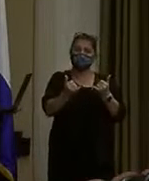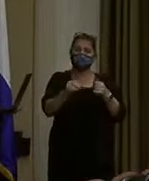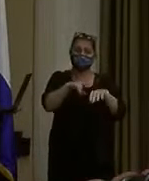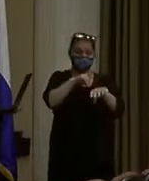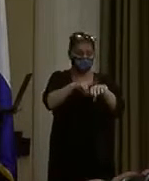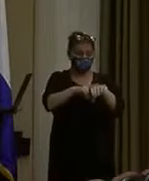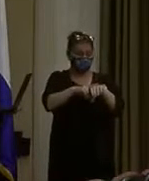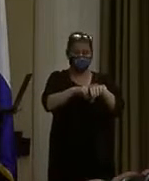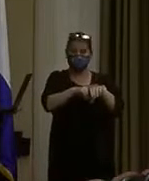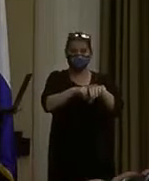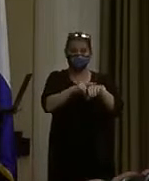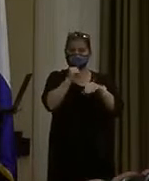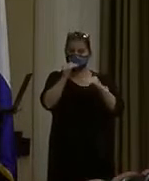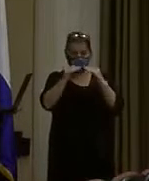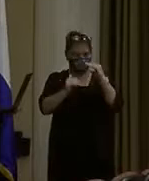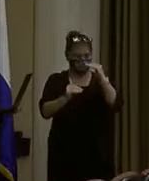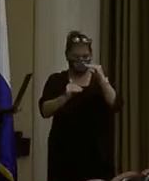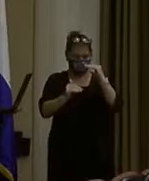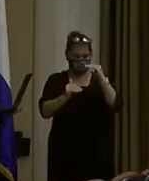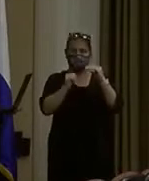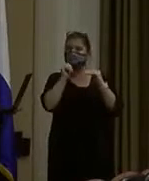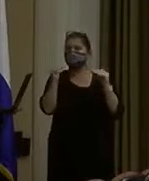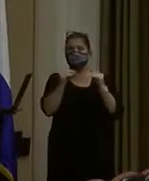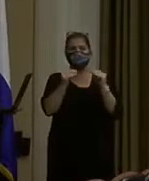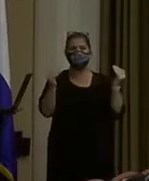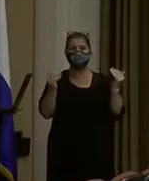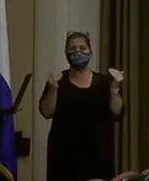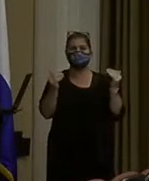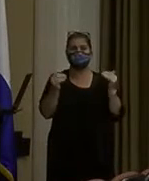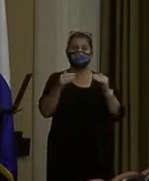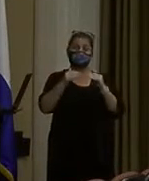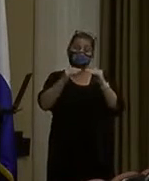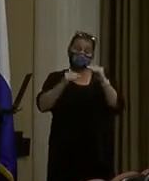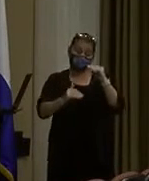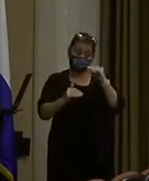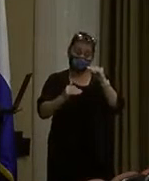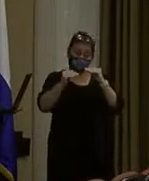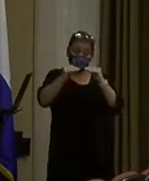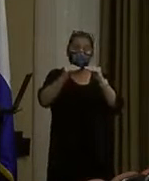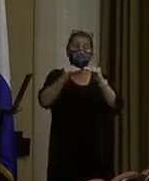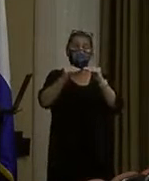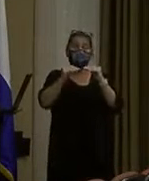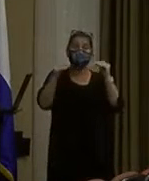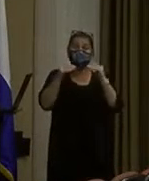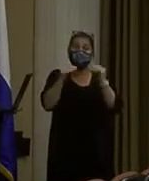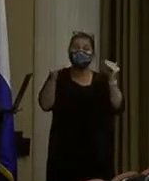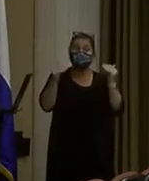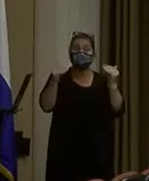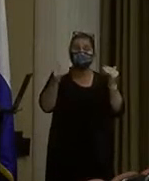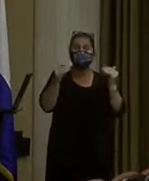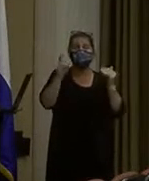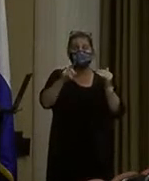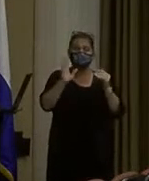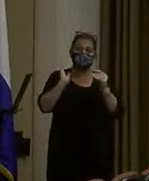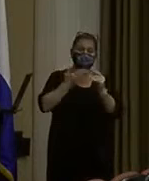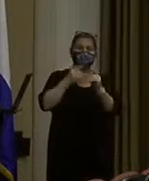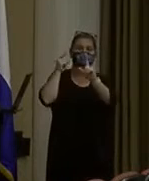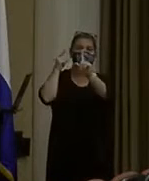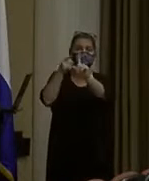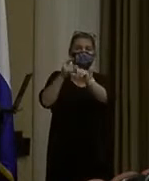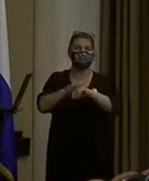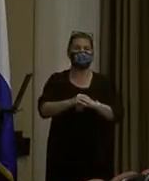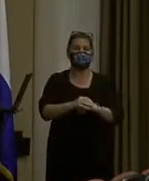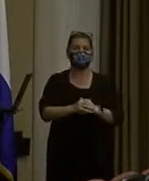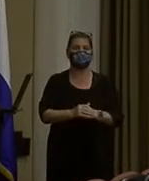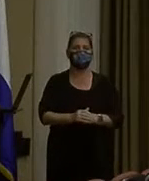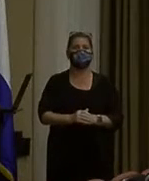Normalcy is not equity and justice. Equity and justice should really be our only option